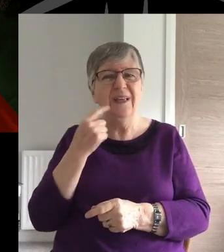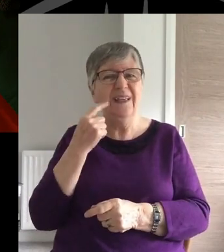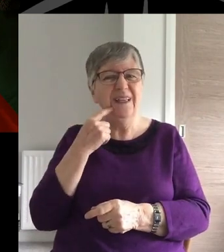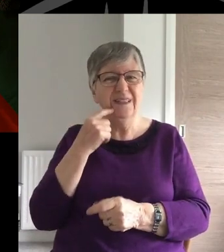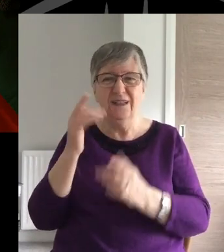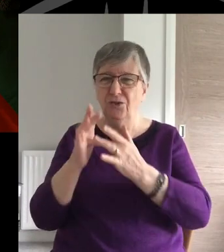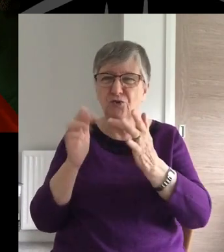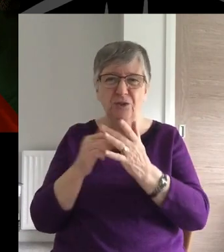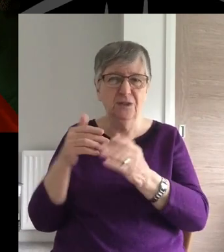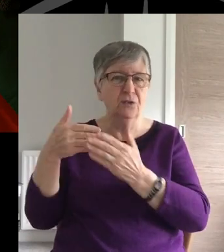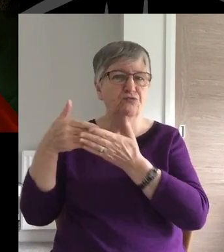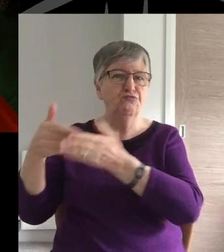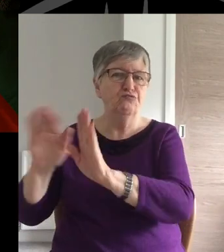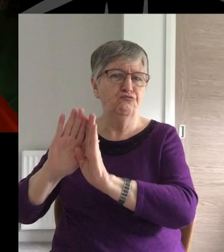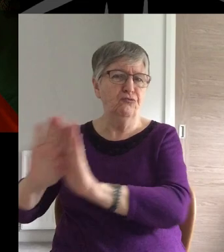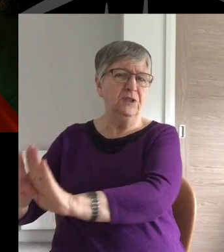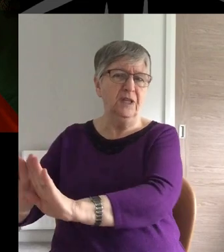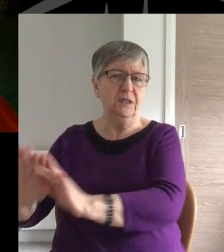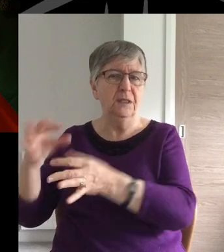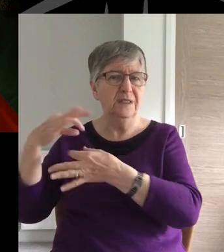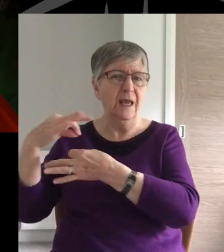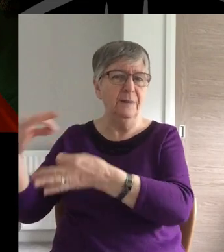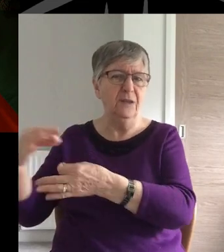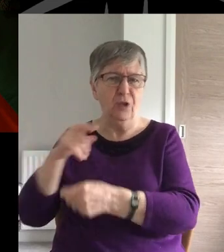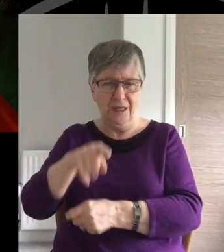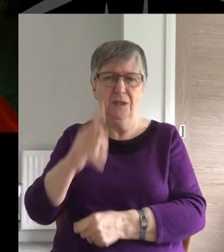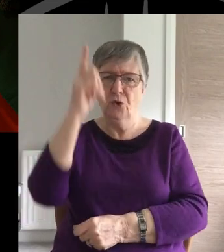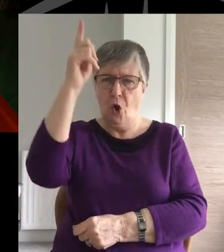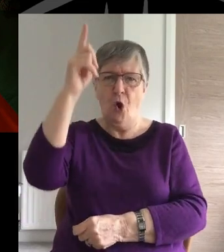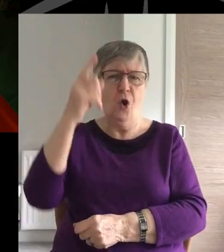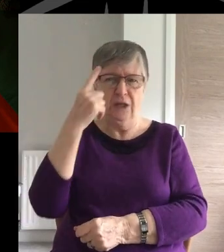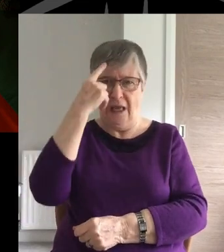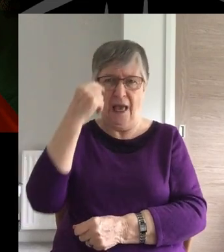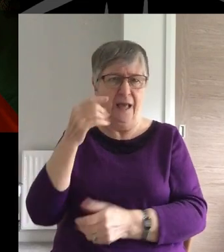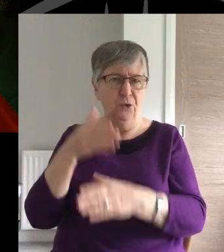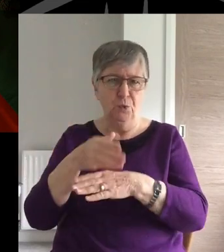for Jesus to resist temptation. He's God after all.